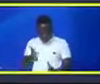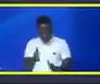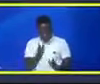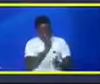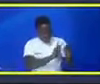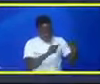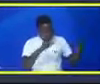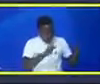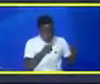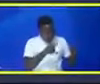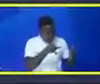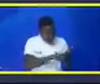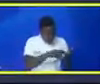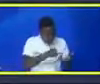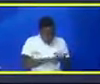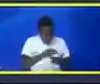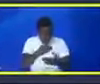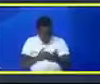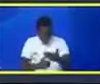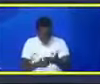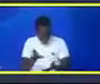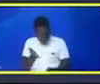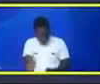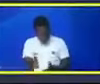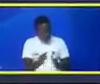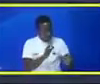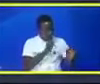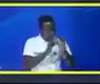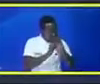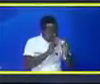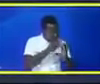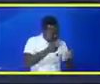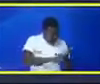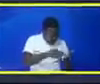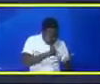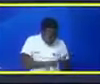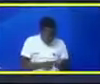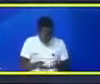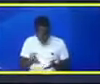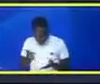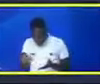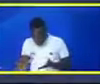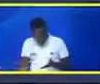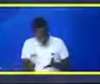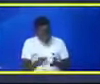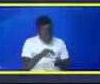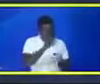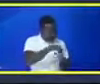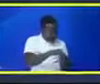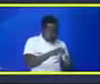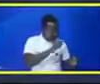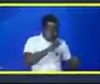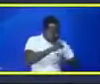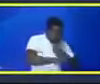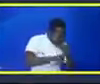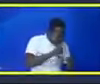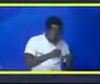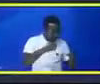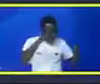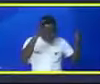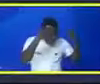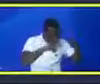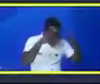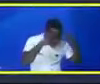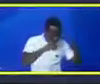people, this that represents their frustrations, this that represents their predicaments, their calamities,